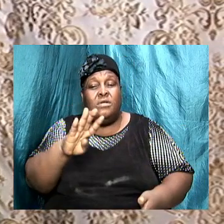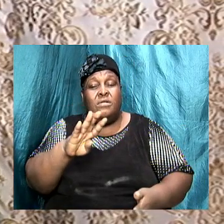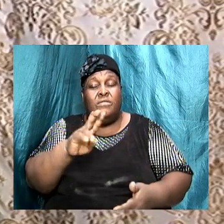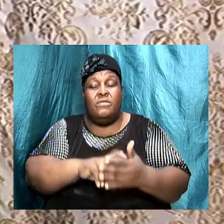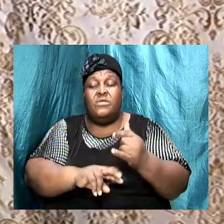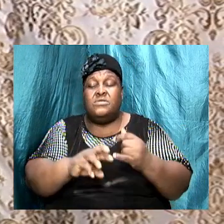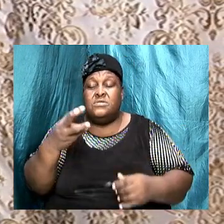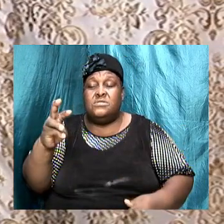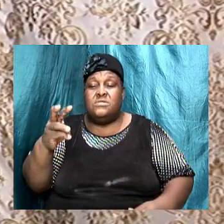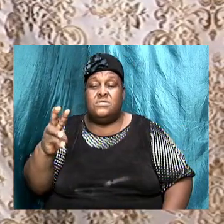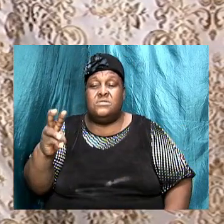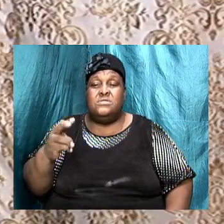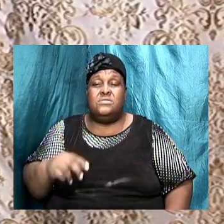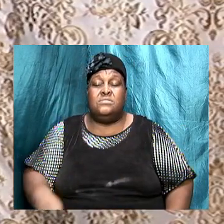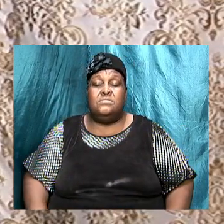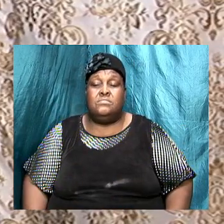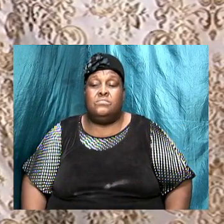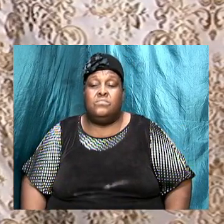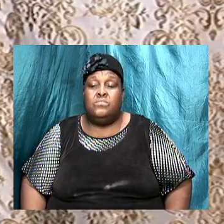16.